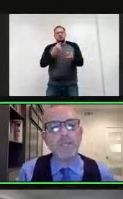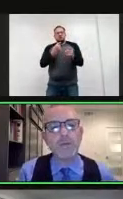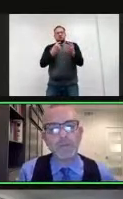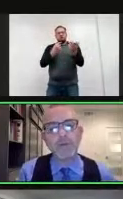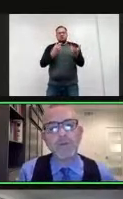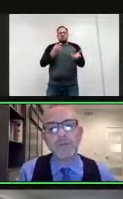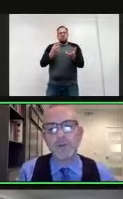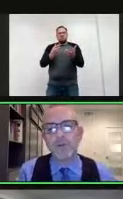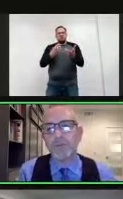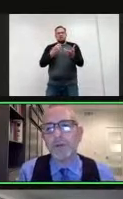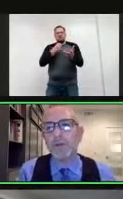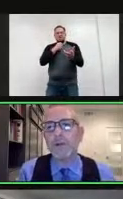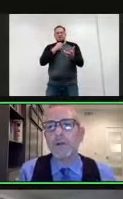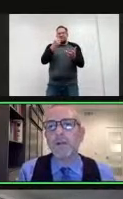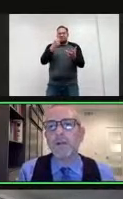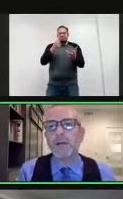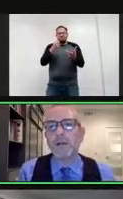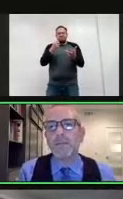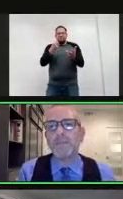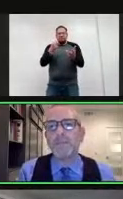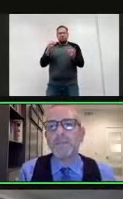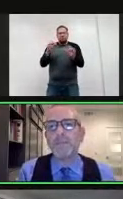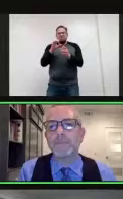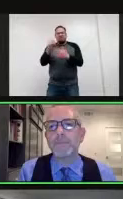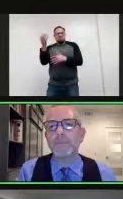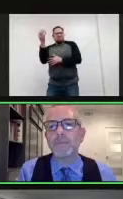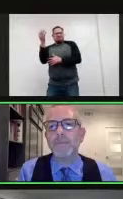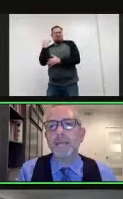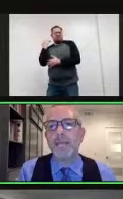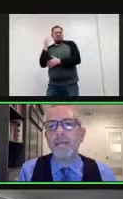they didn't earlier in their career.